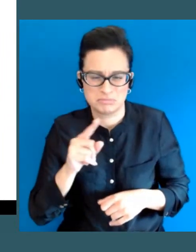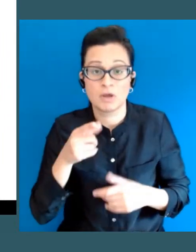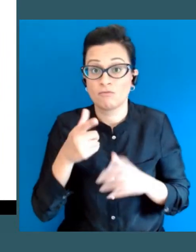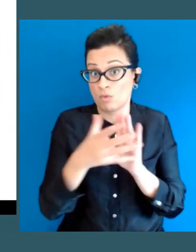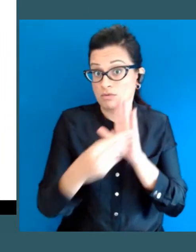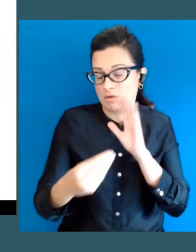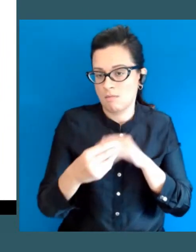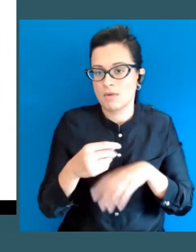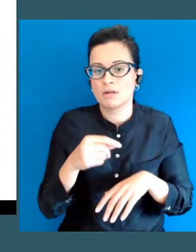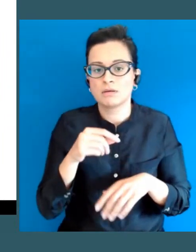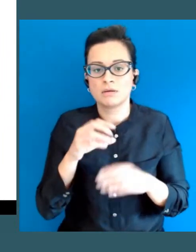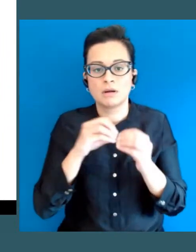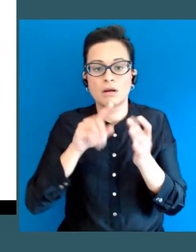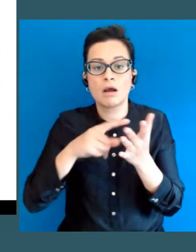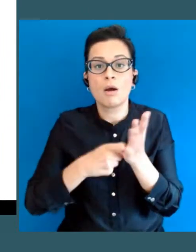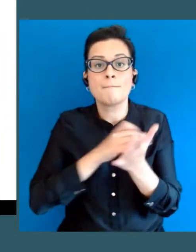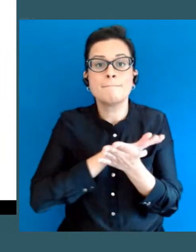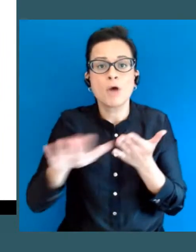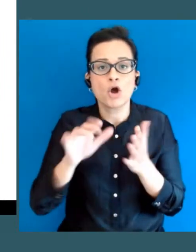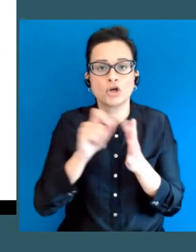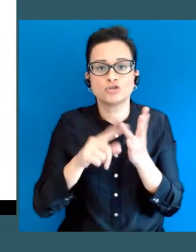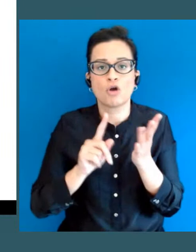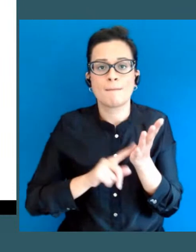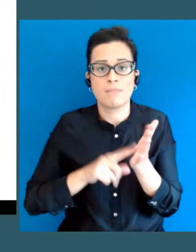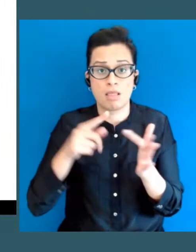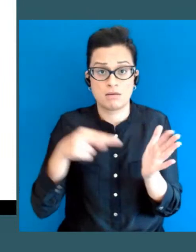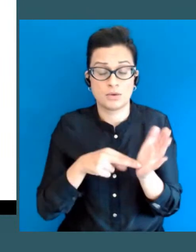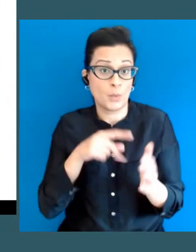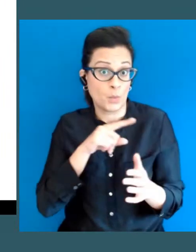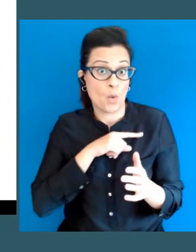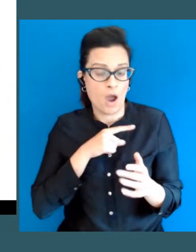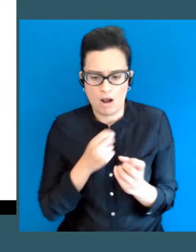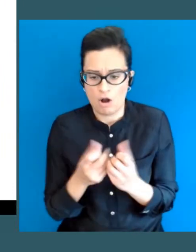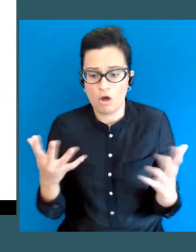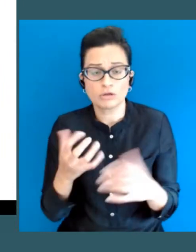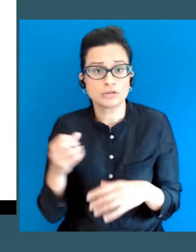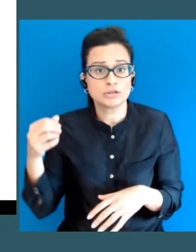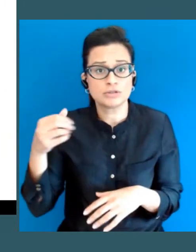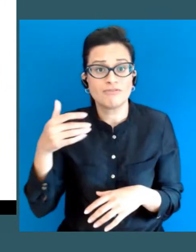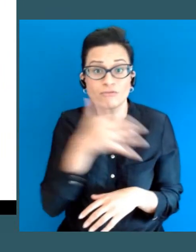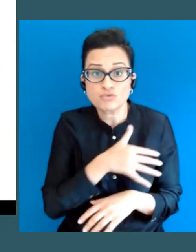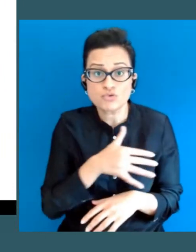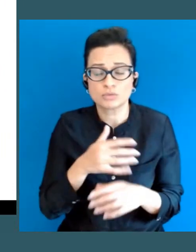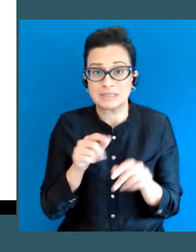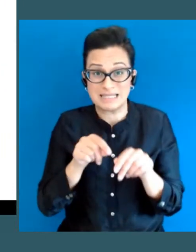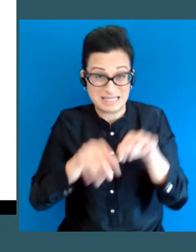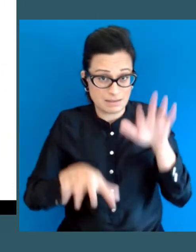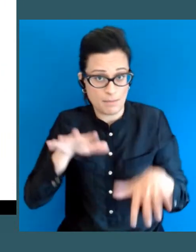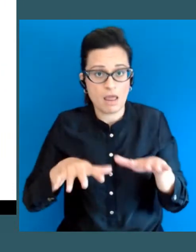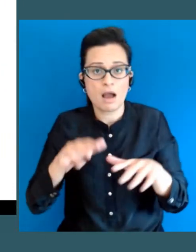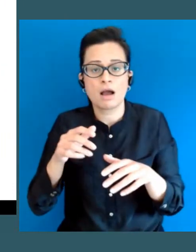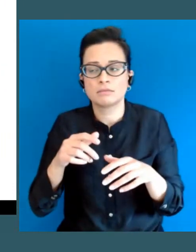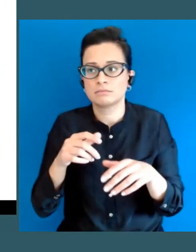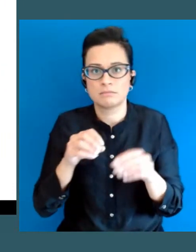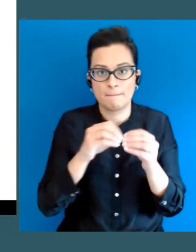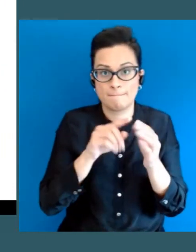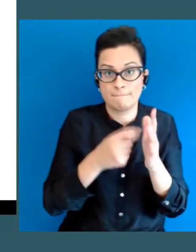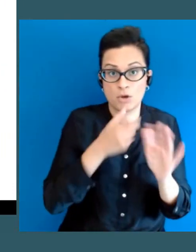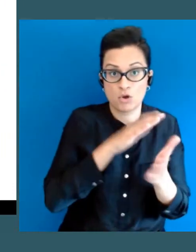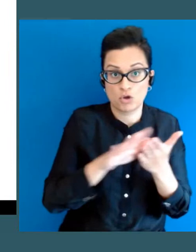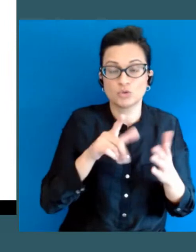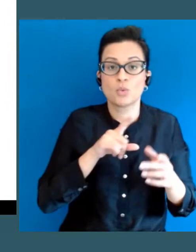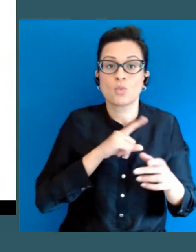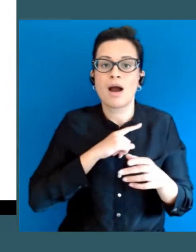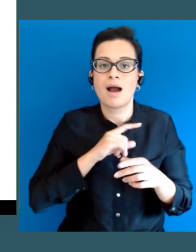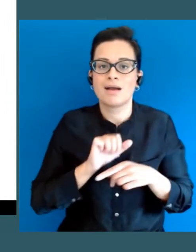birch pollen, and lots of fruits and a few of the nuts are very similar to birch pollen. So your antibodies